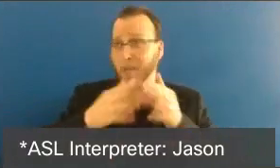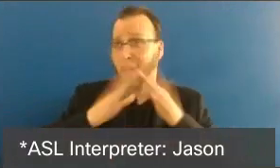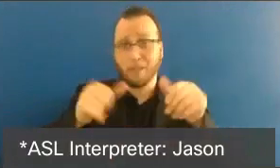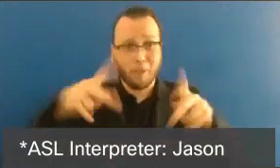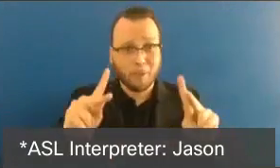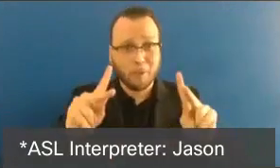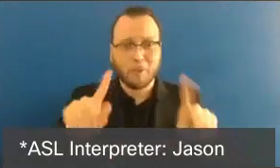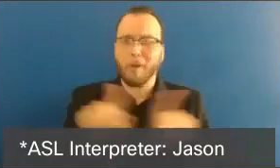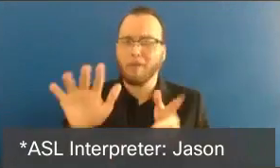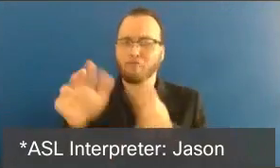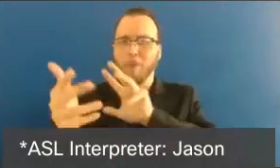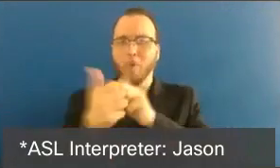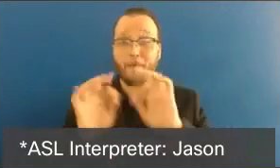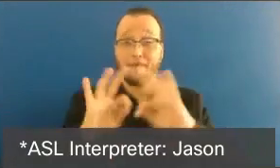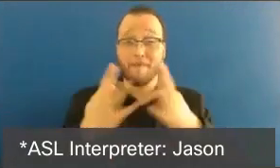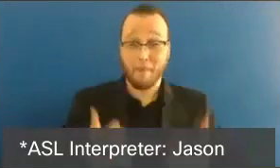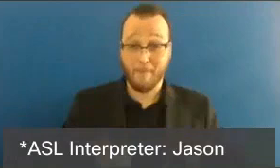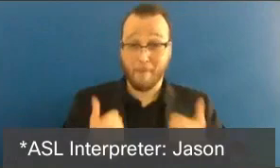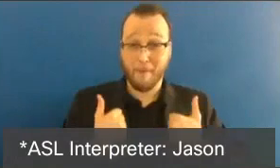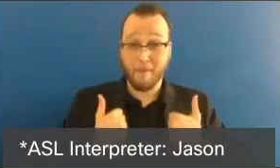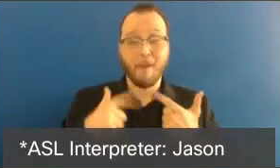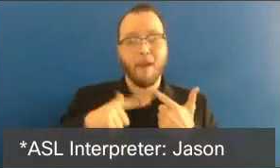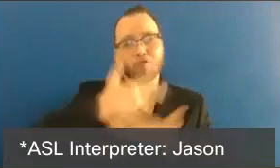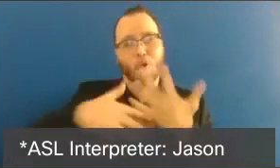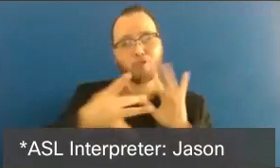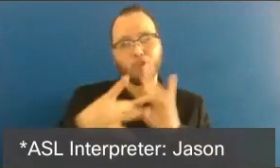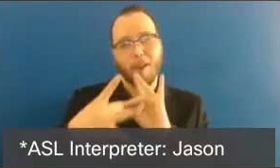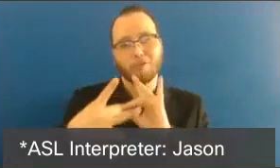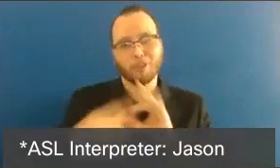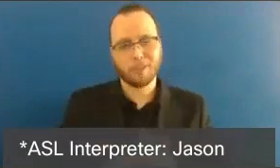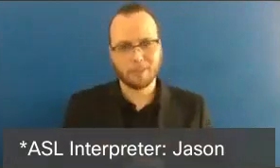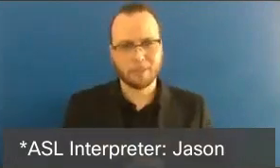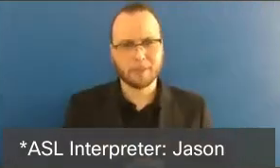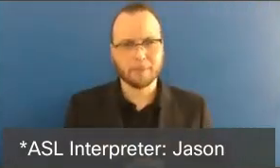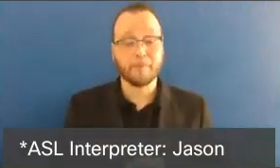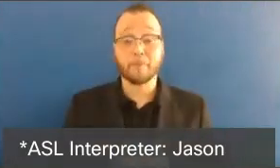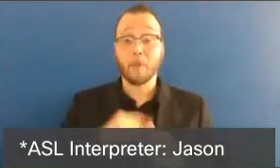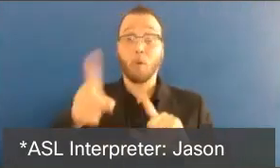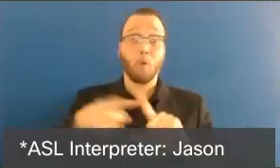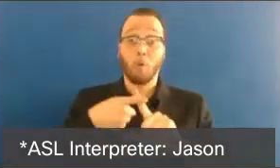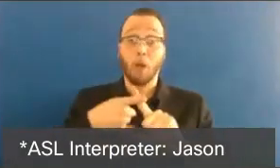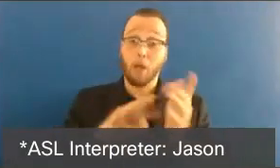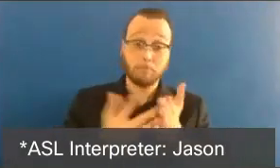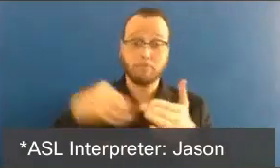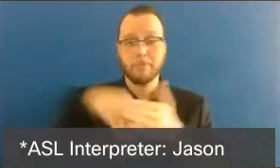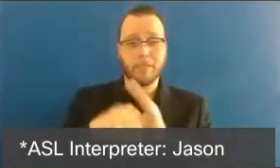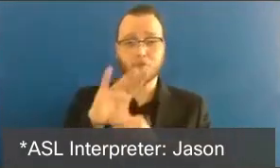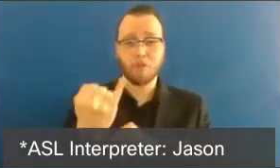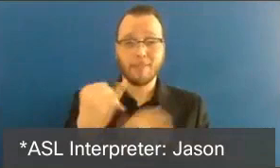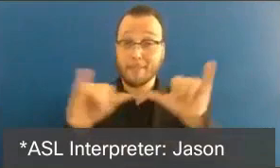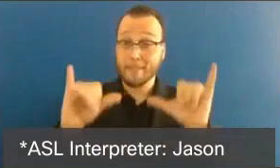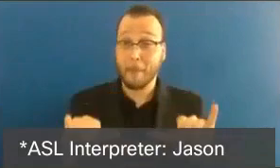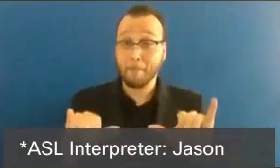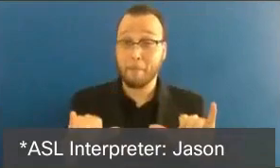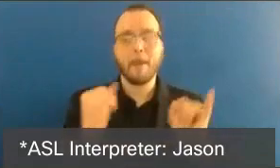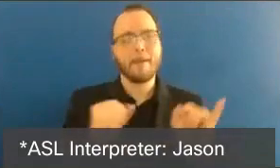and disruptions in family life and social connections. Once in the criminal justice system, individuals with